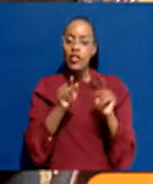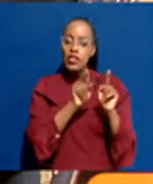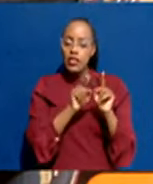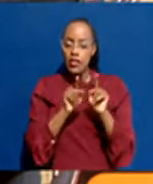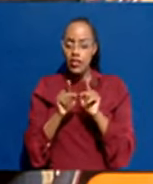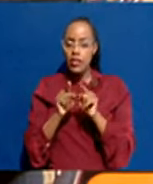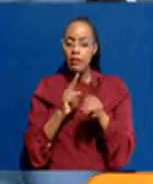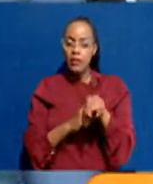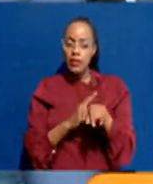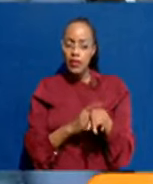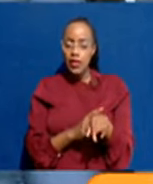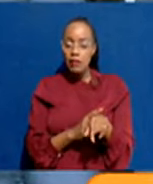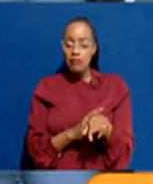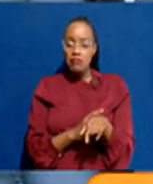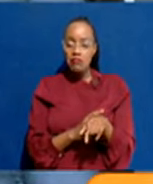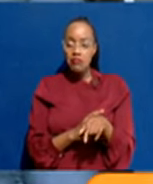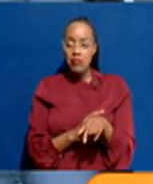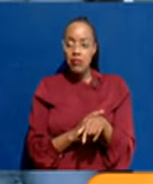Eventually,